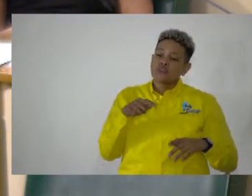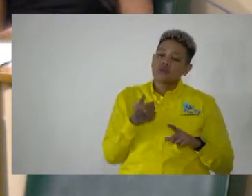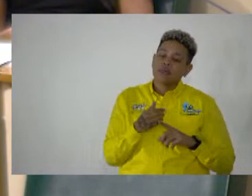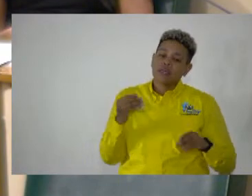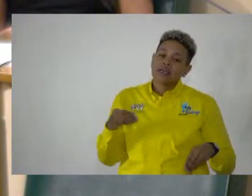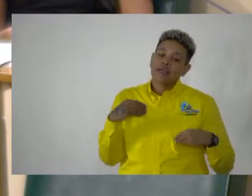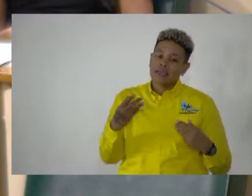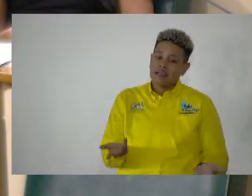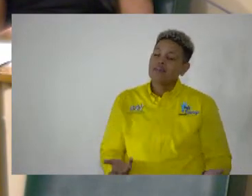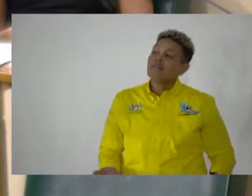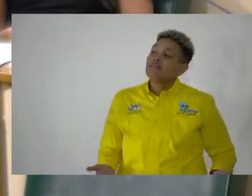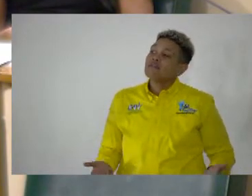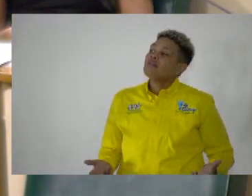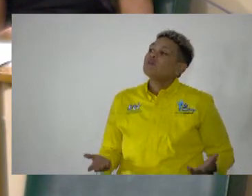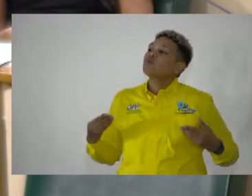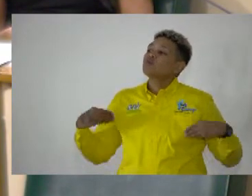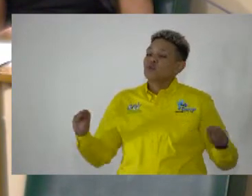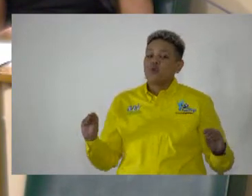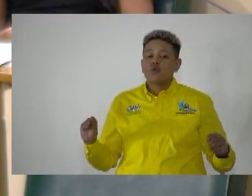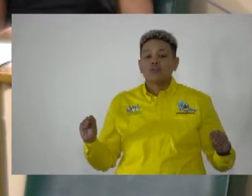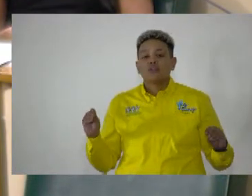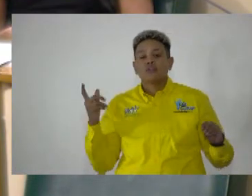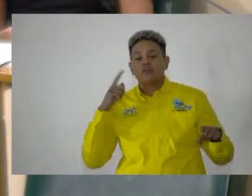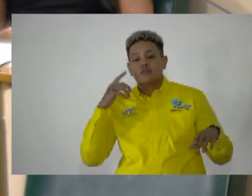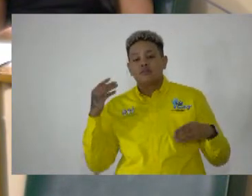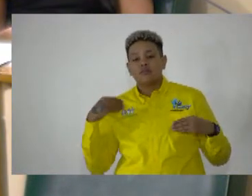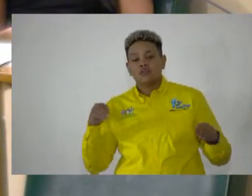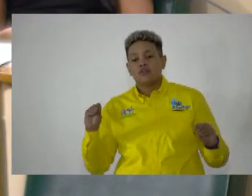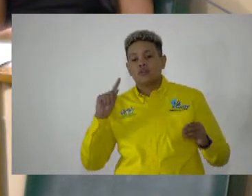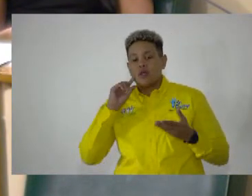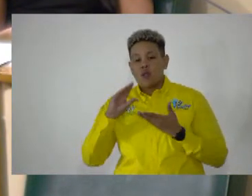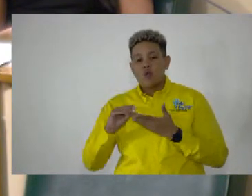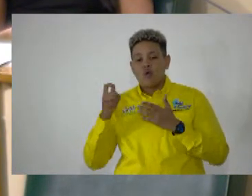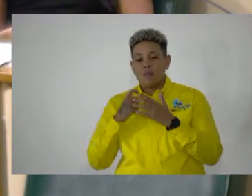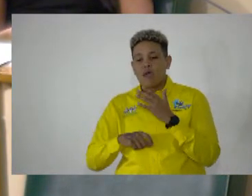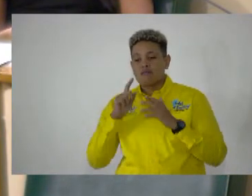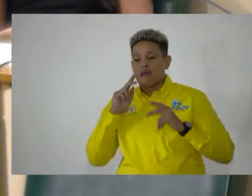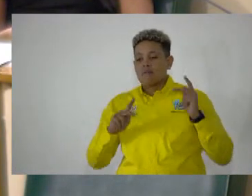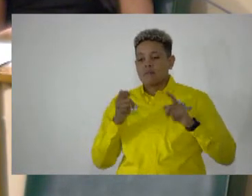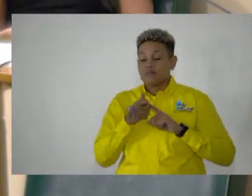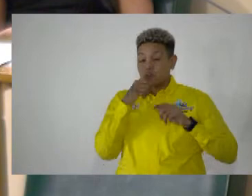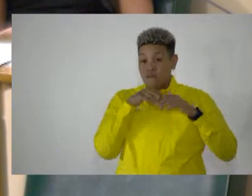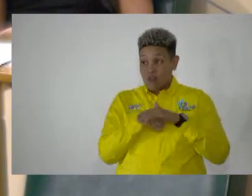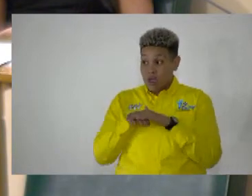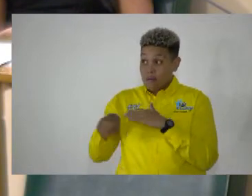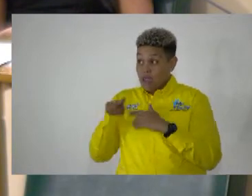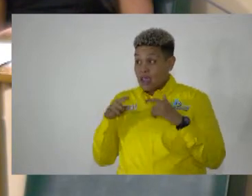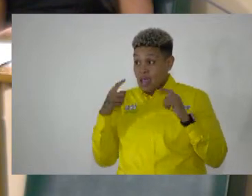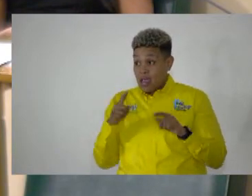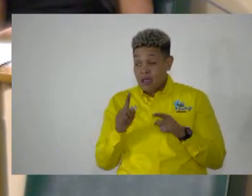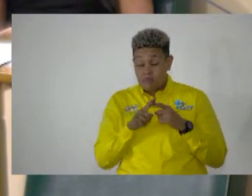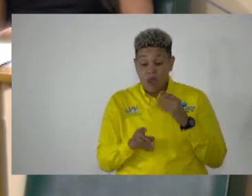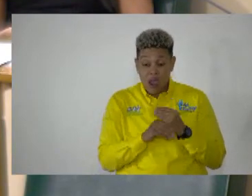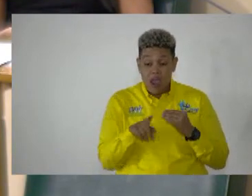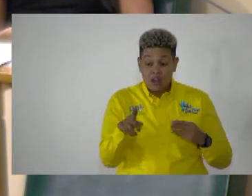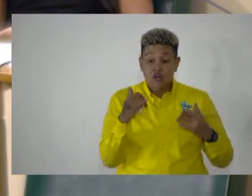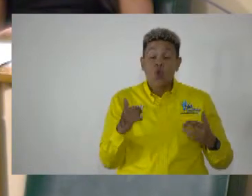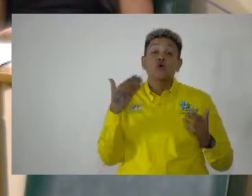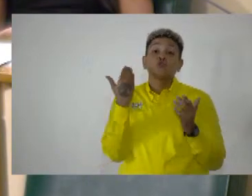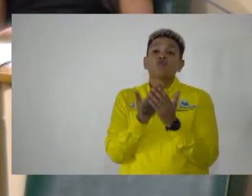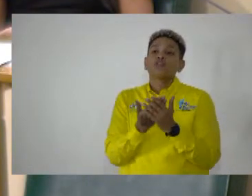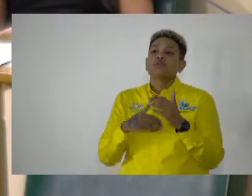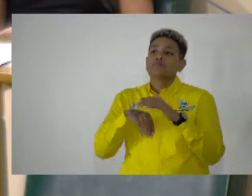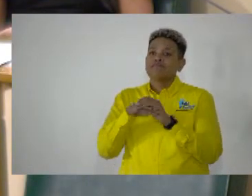given or sold or let to the persons occupying them, and they have now reached their